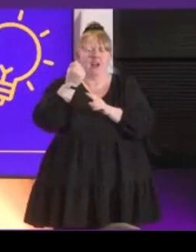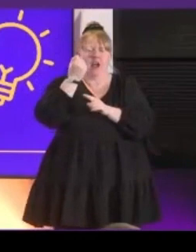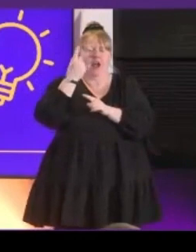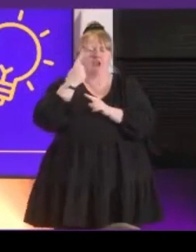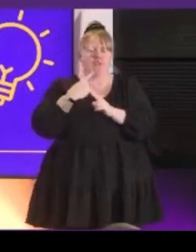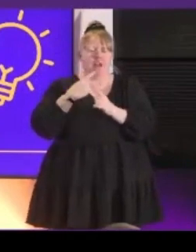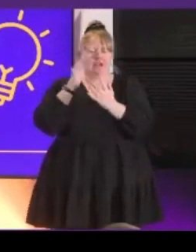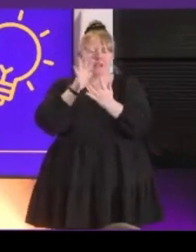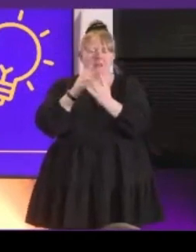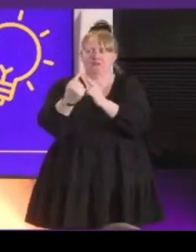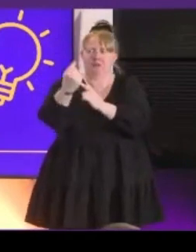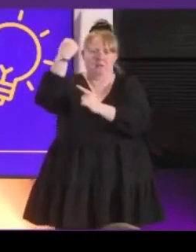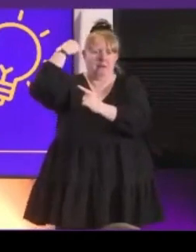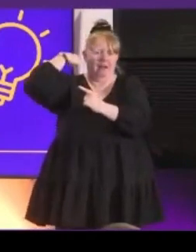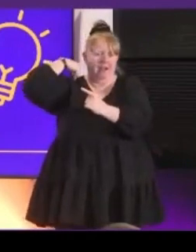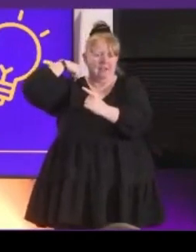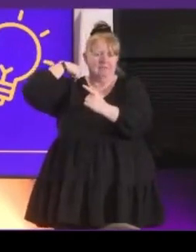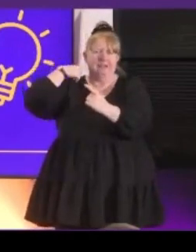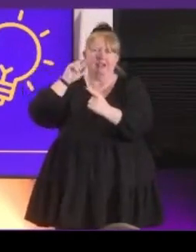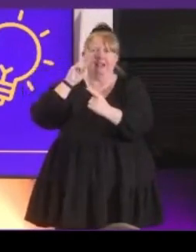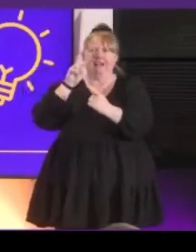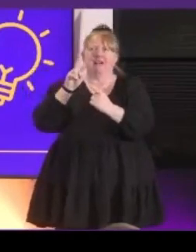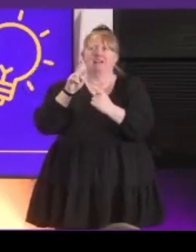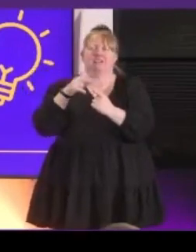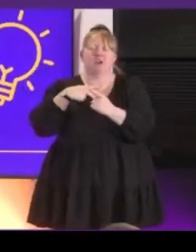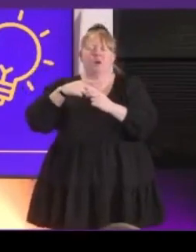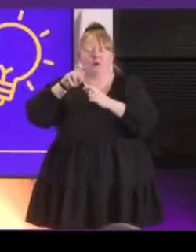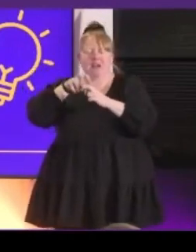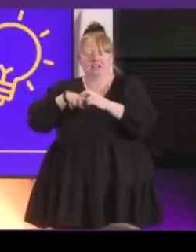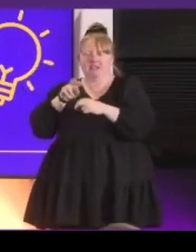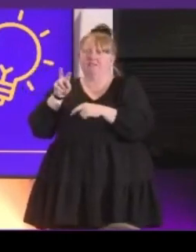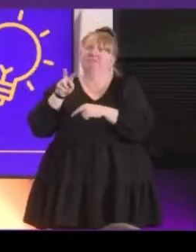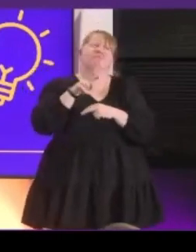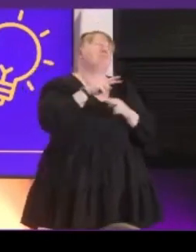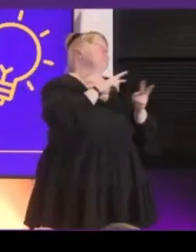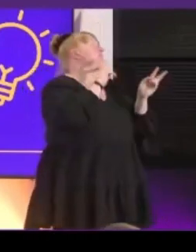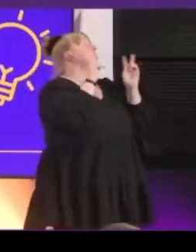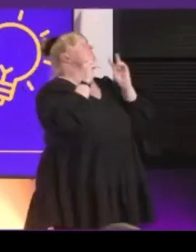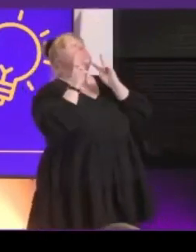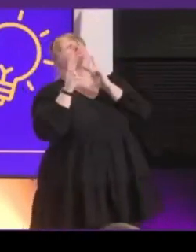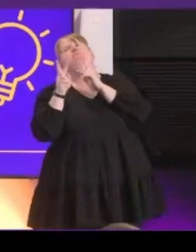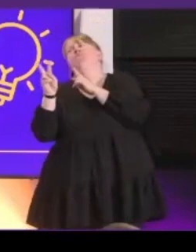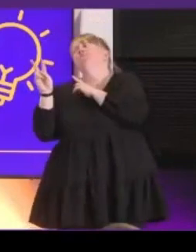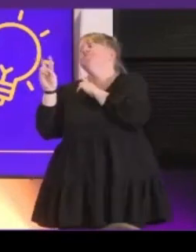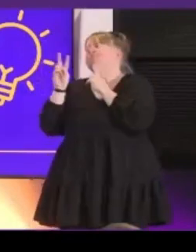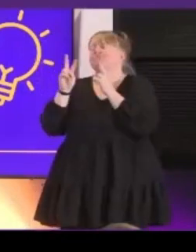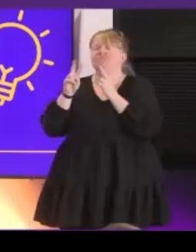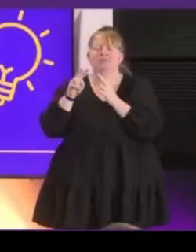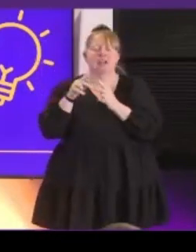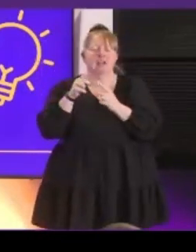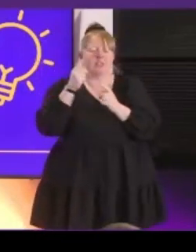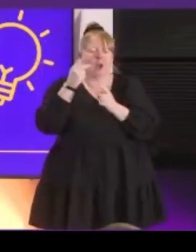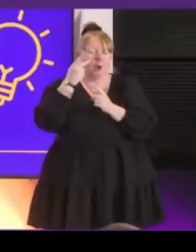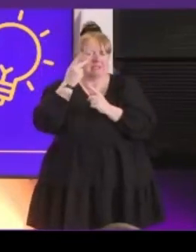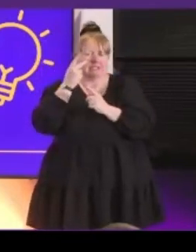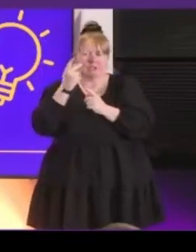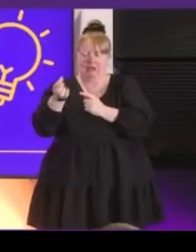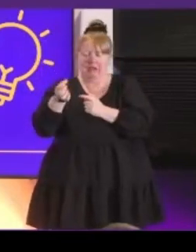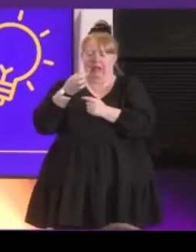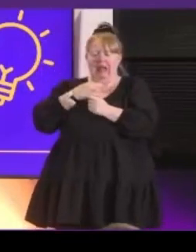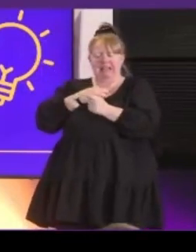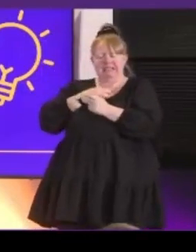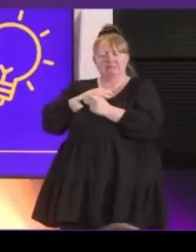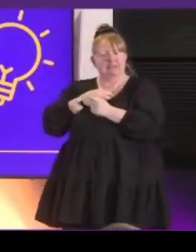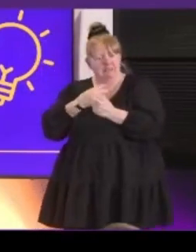the room, I'm going to have a little glance round. And I sat down. How are you doing, Robin? How's school? Actually read through the